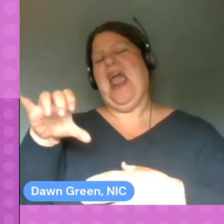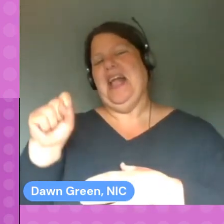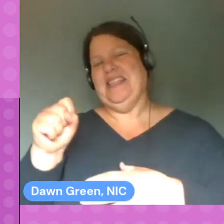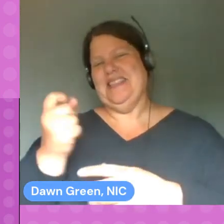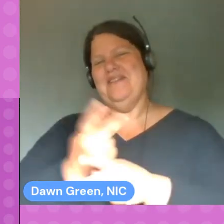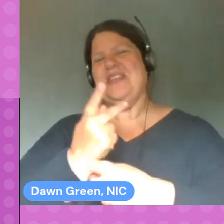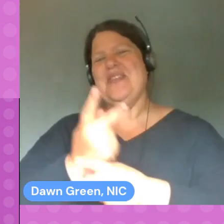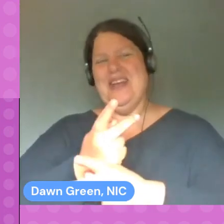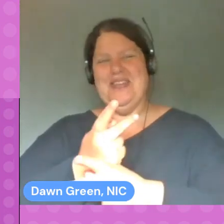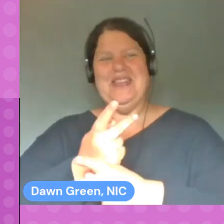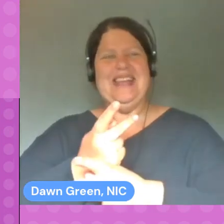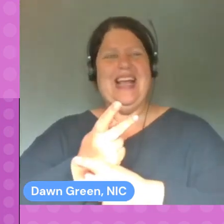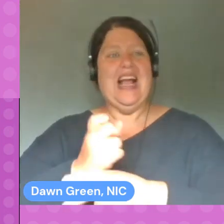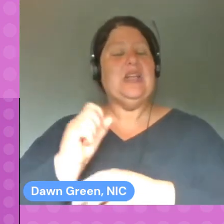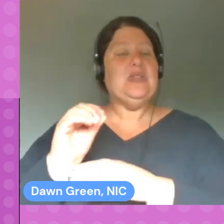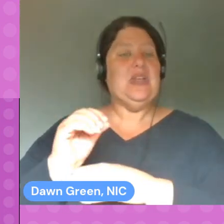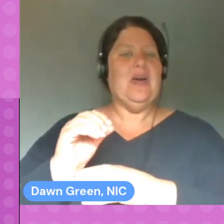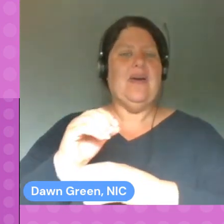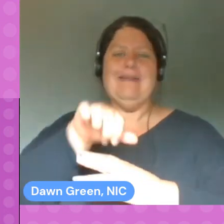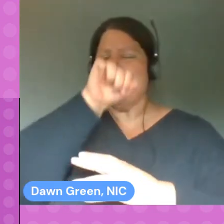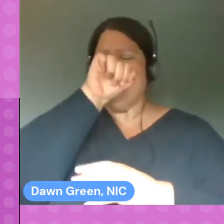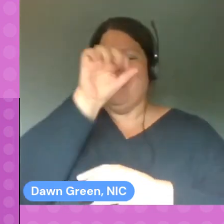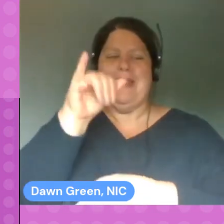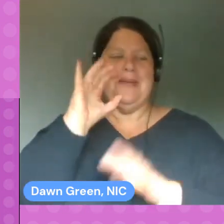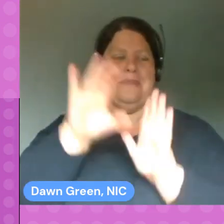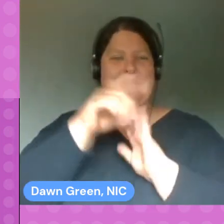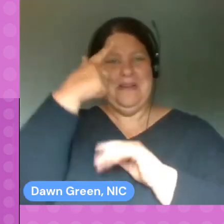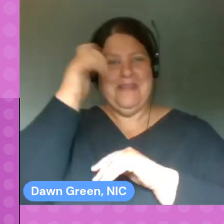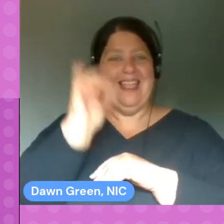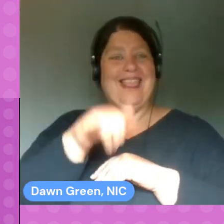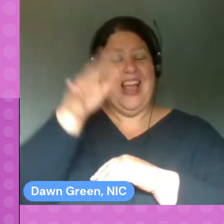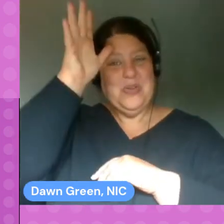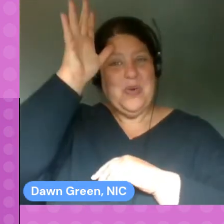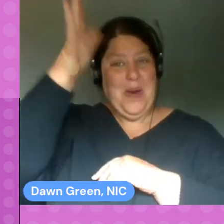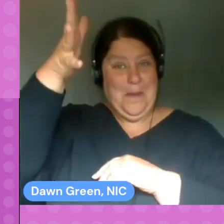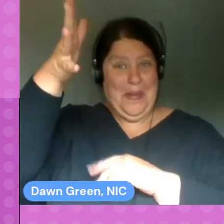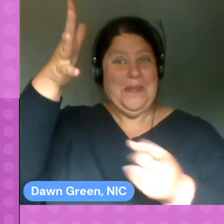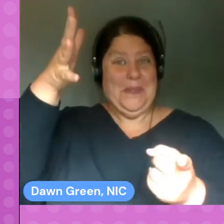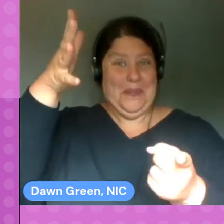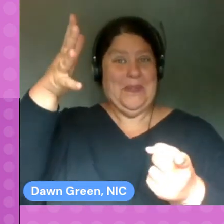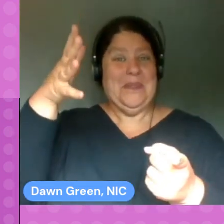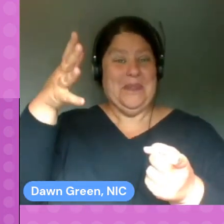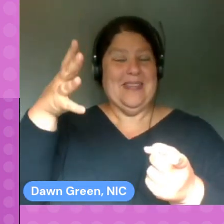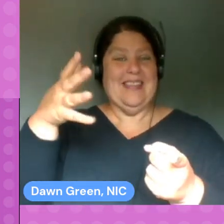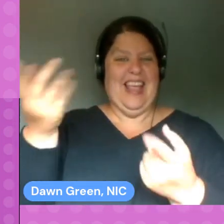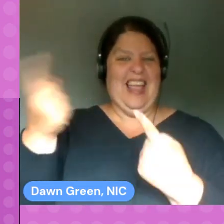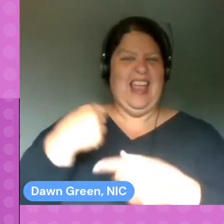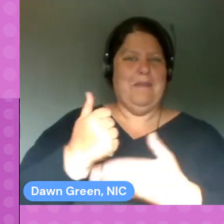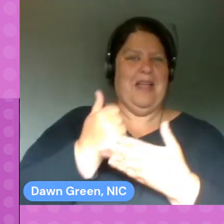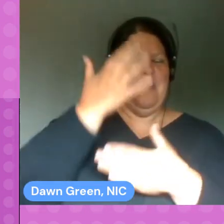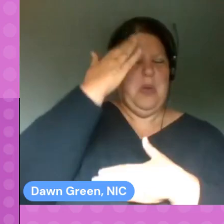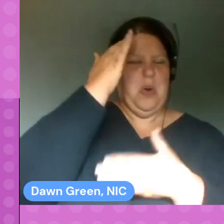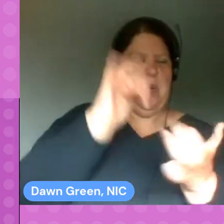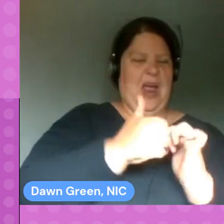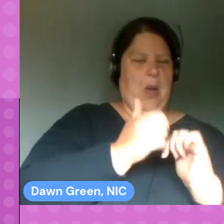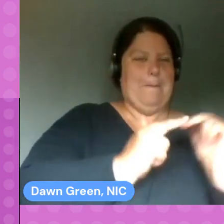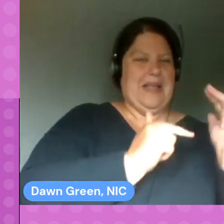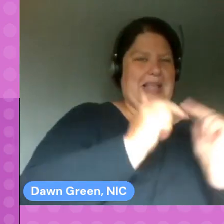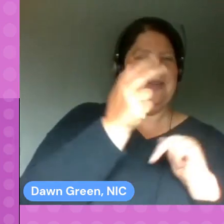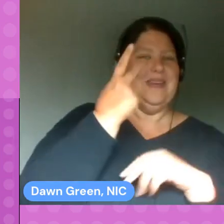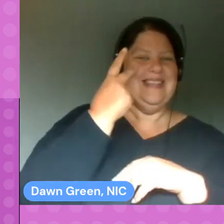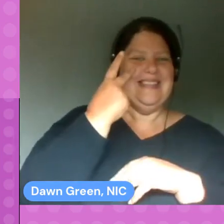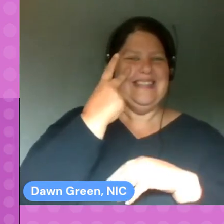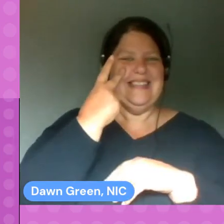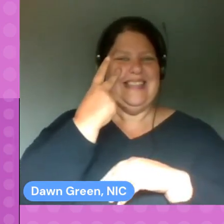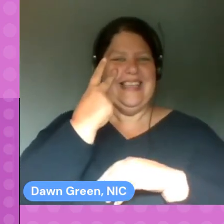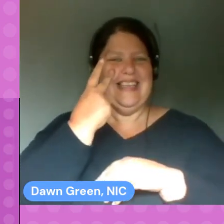out. And so I love this picture because that's her grandfather in the background who came to help. He had some knowledge of construction and things. You can see that the